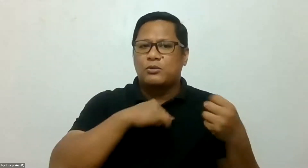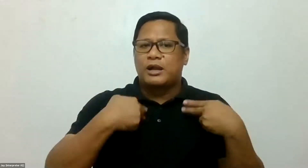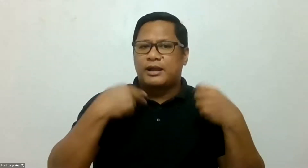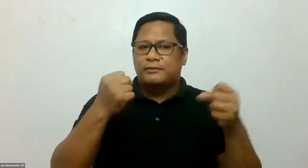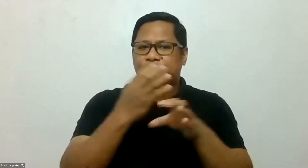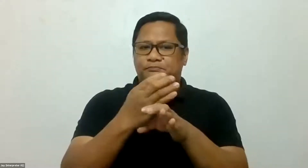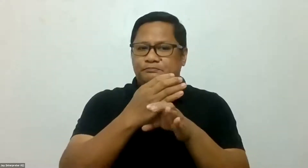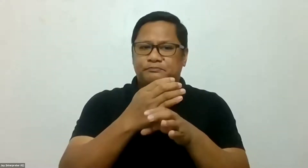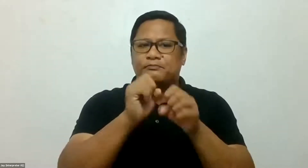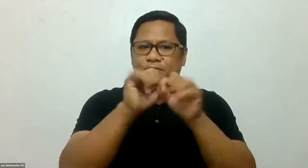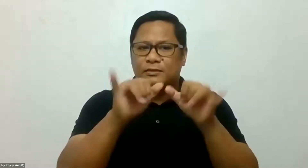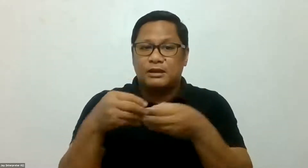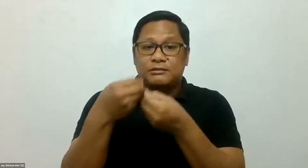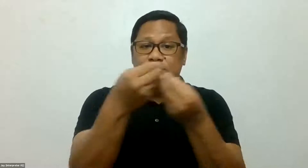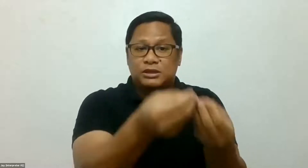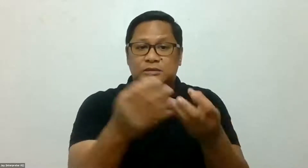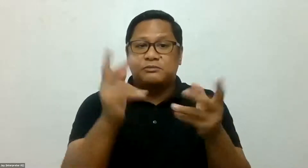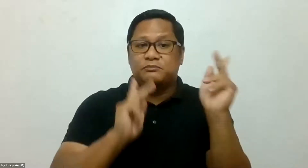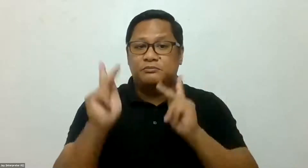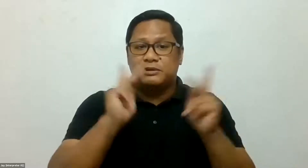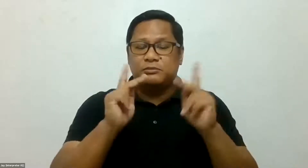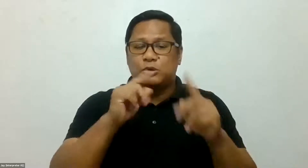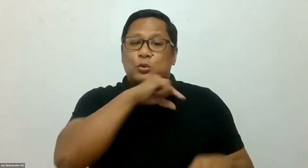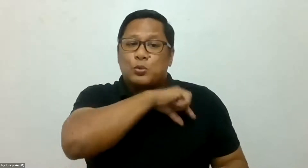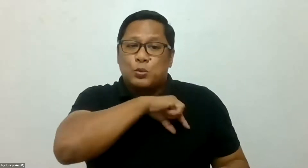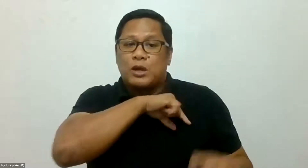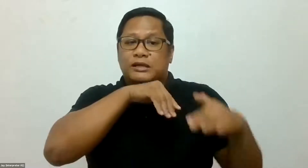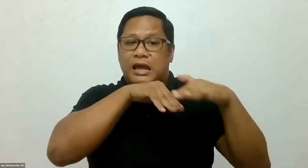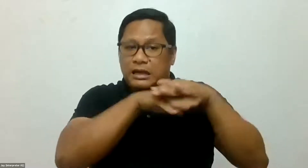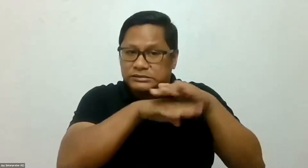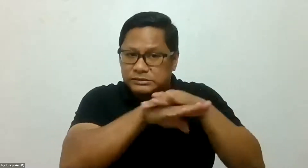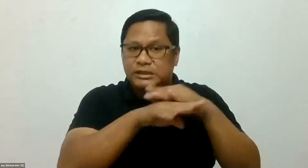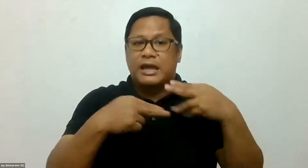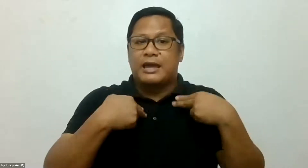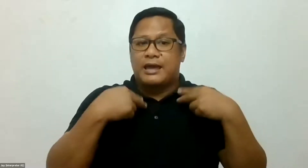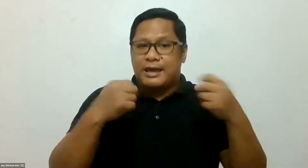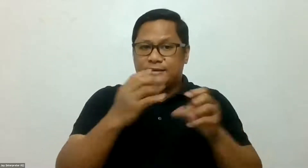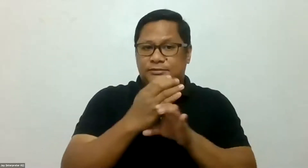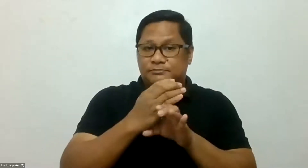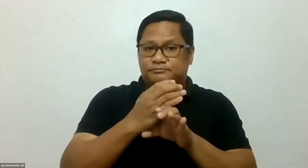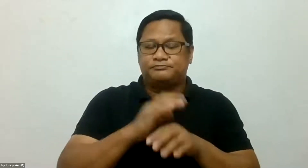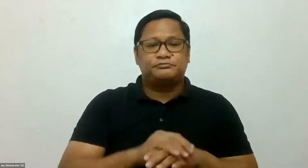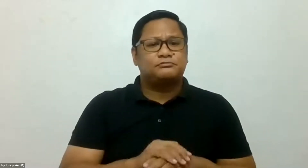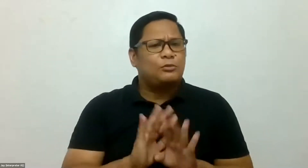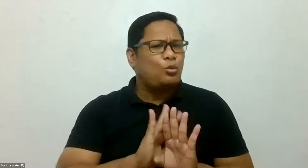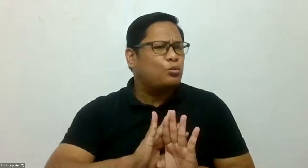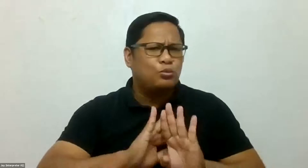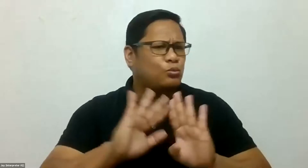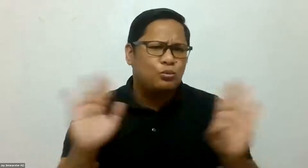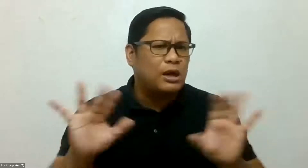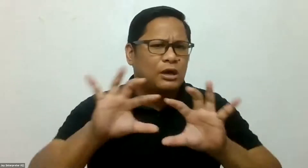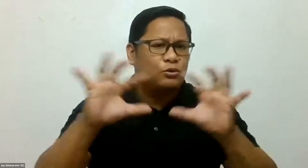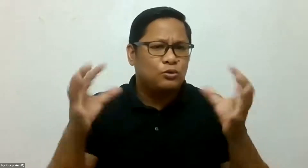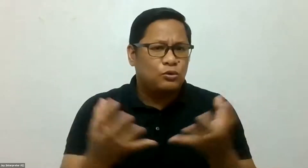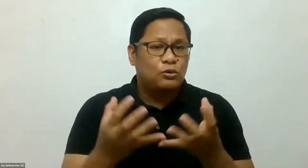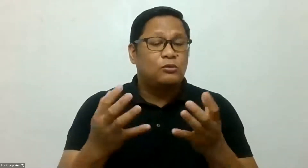system and provide our people with a quality, accessible healthcare. There was no global health